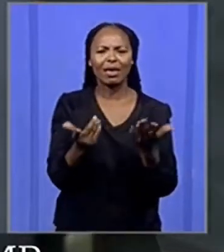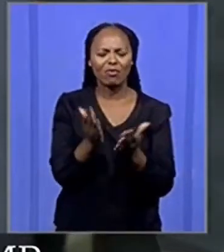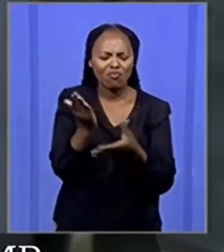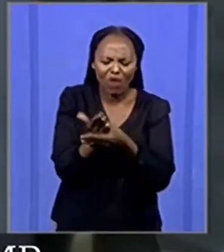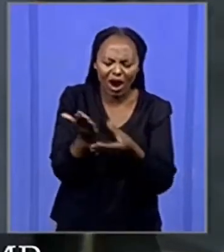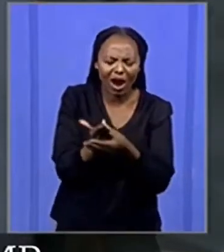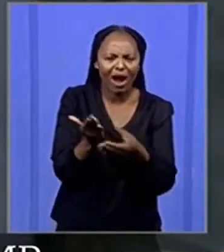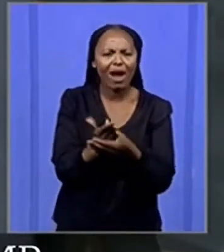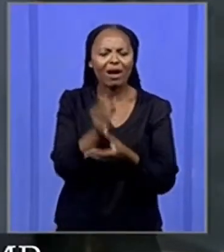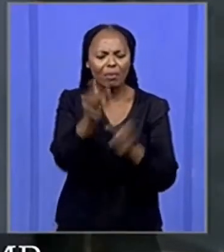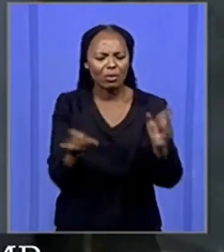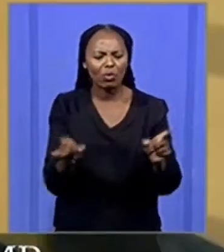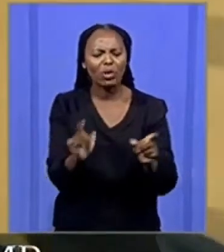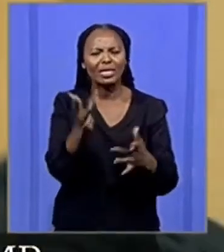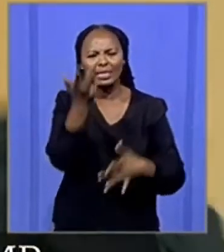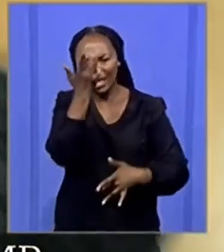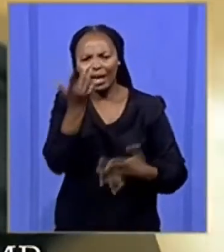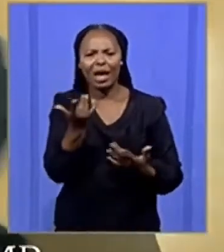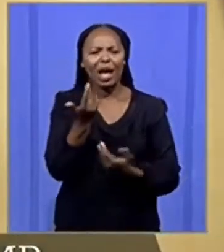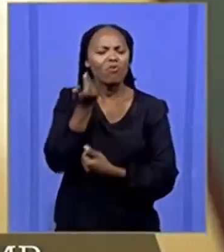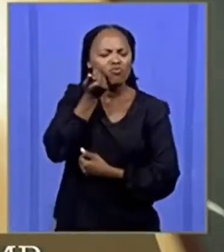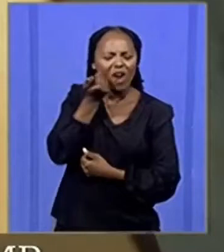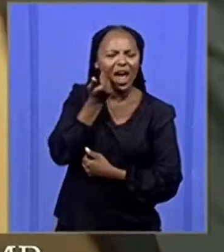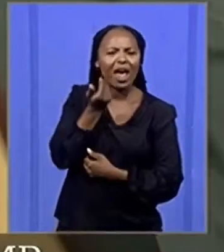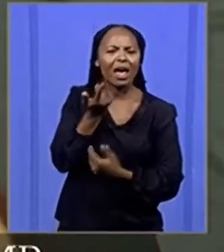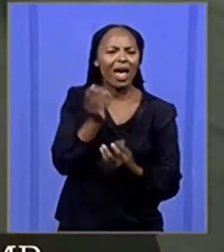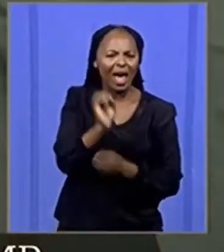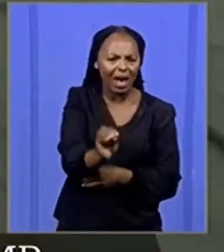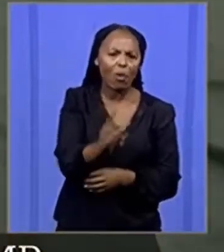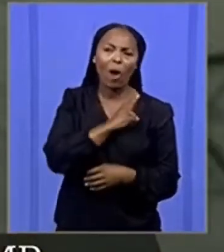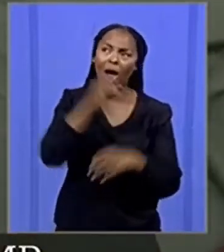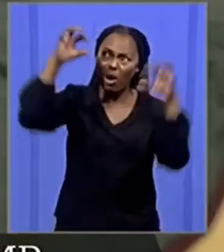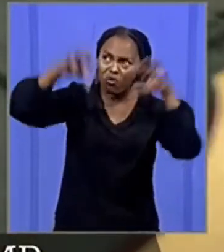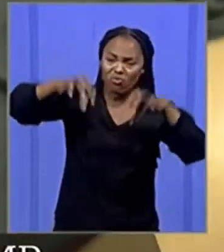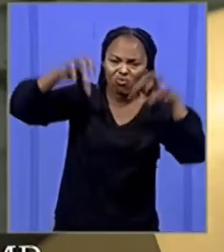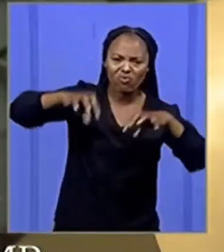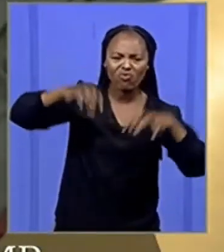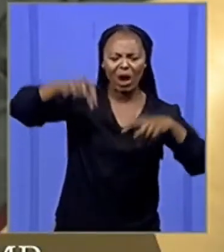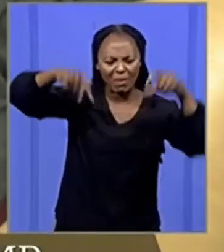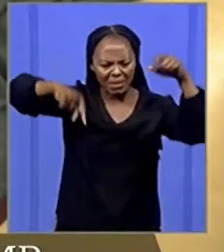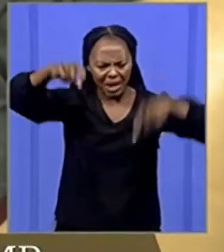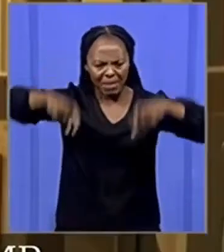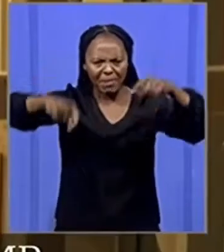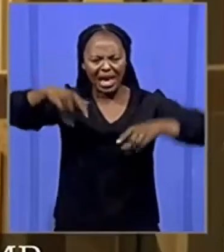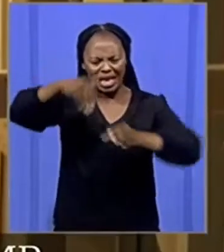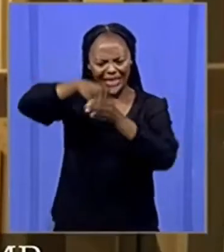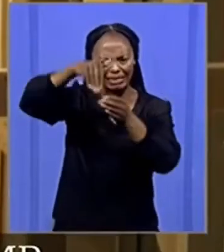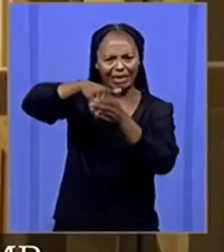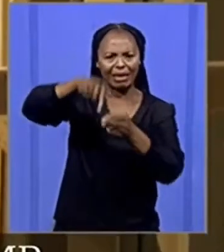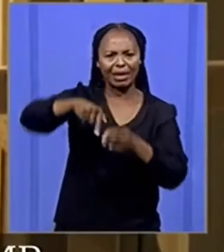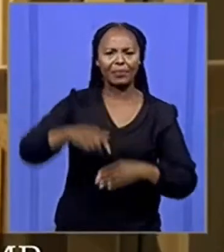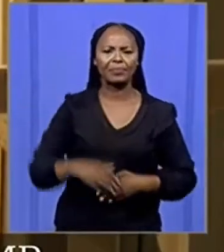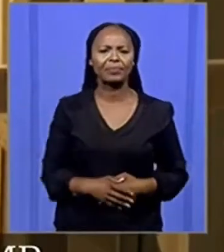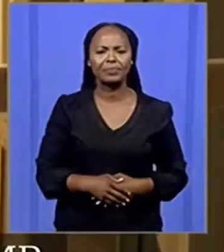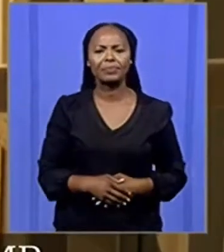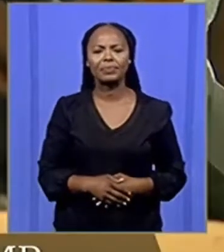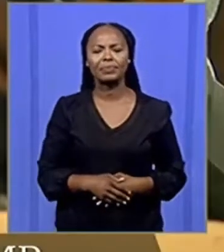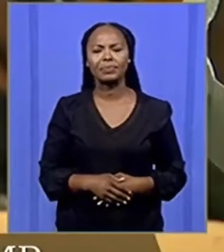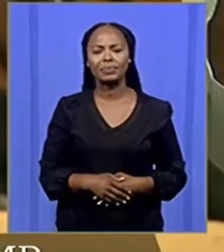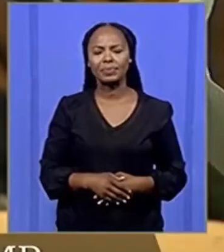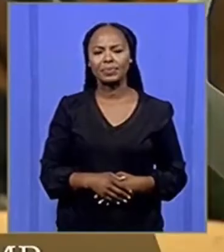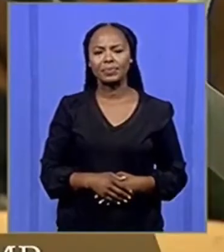is lost because of the rain. Balwetši ga ba je diwela ba re go se šome gabotse ga bookelo go tlhola ditlhotlho tše dintši.